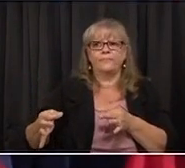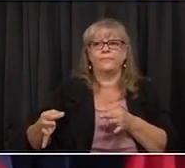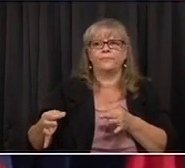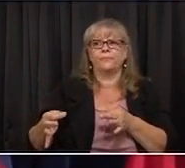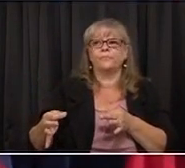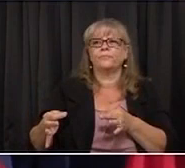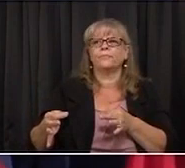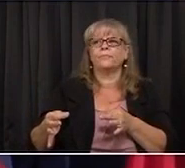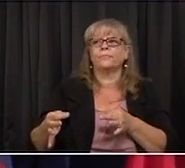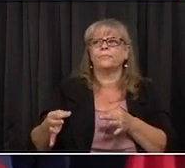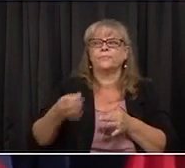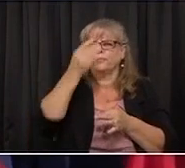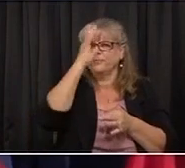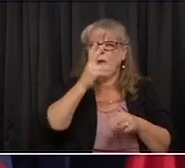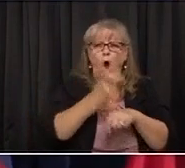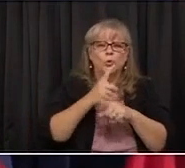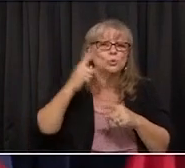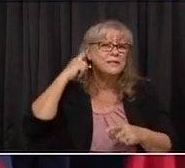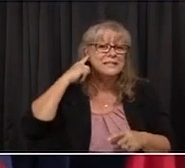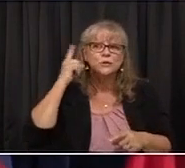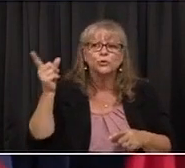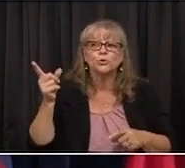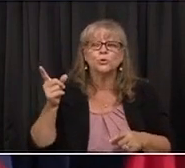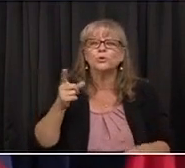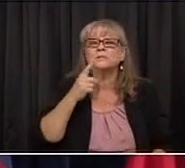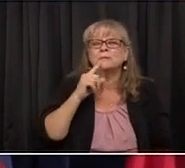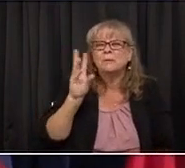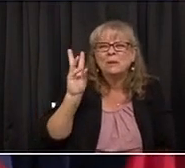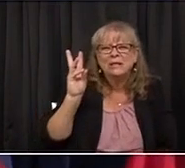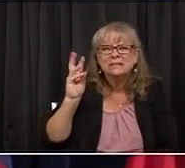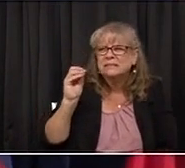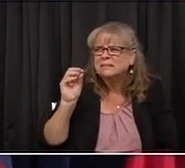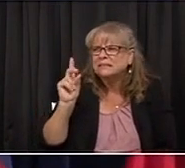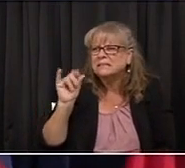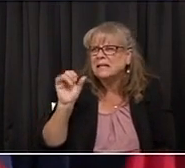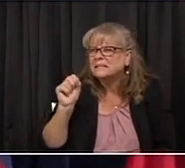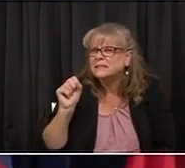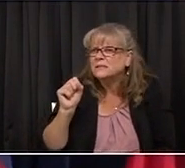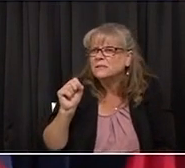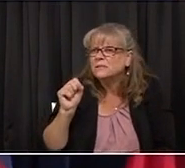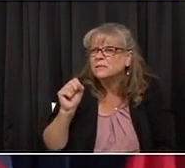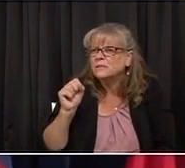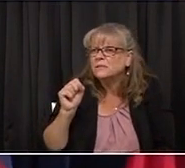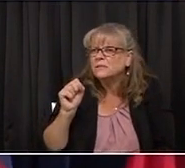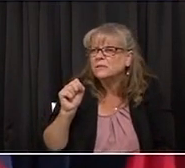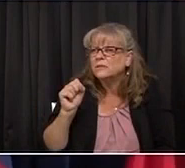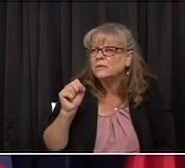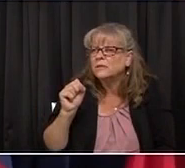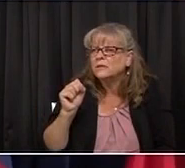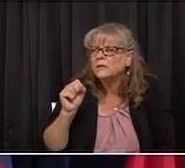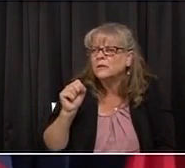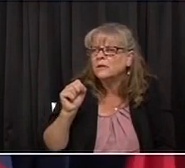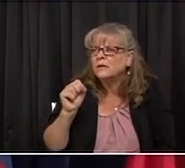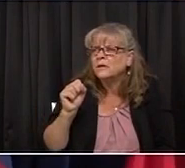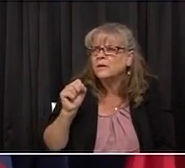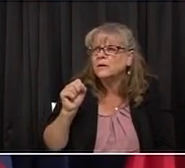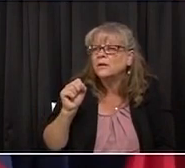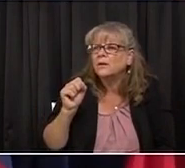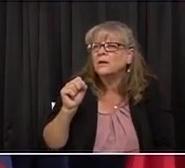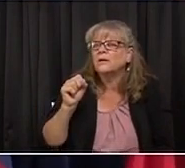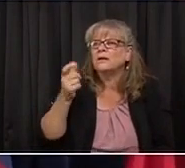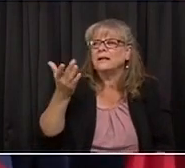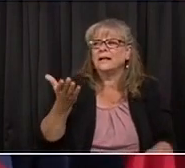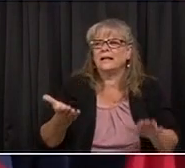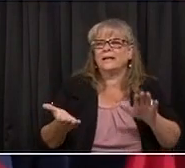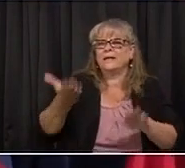Colorado. And I also was curious, if you could talk about how soon you plan on getting some of these increased testing capacities back